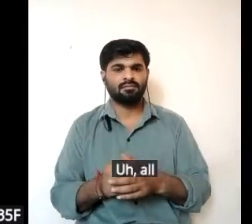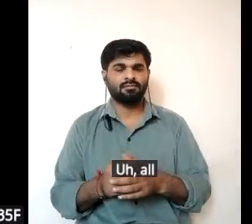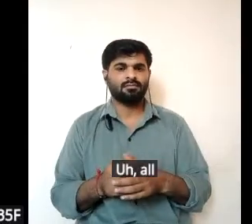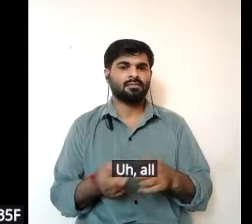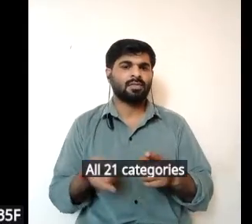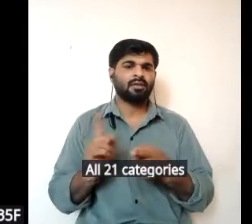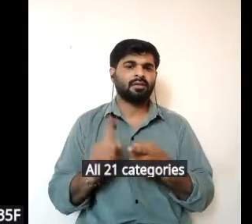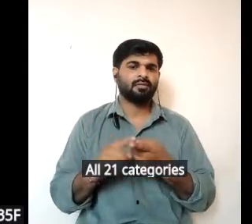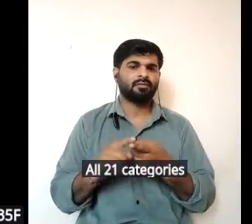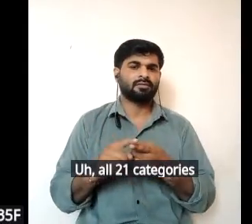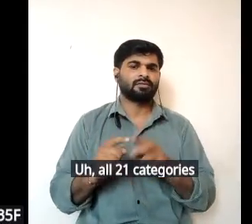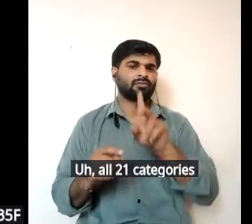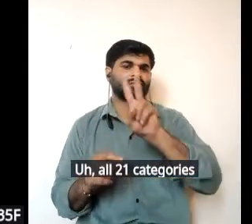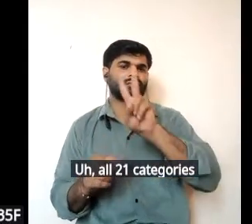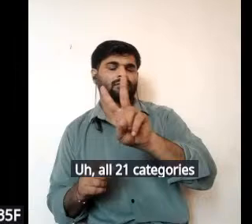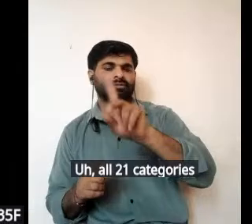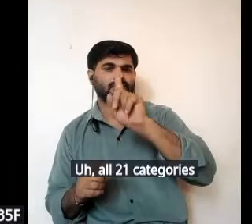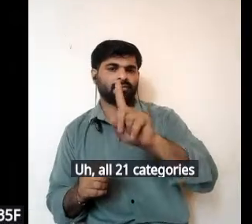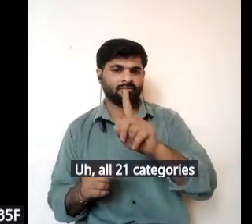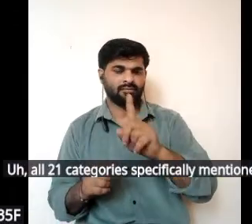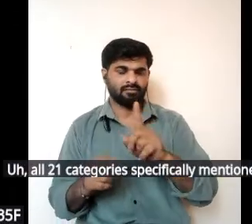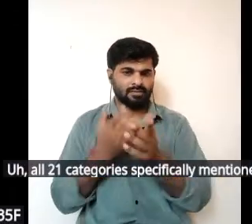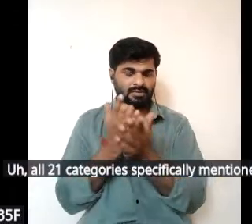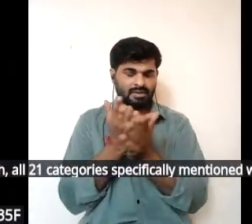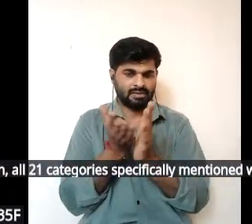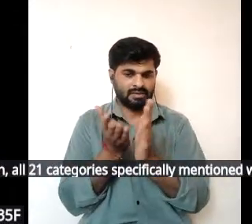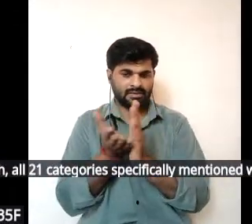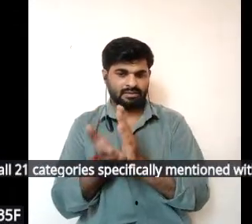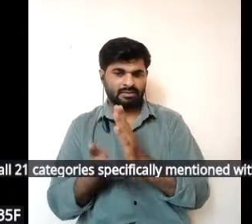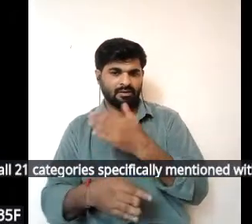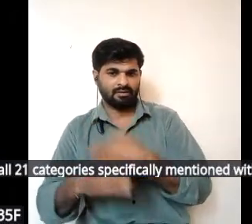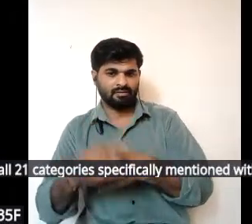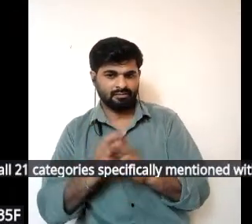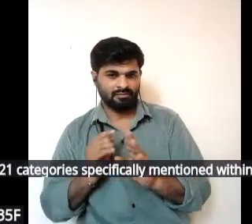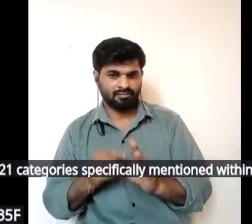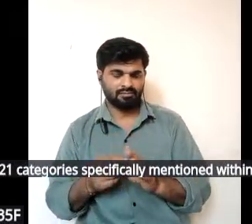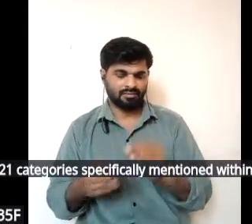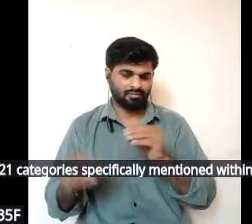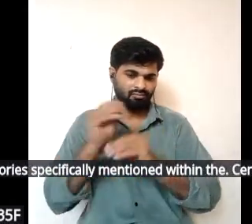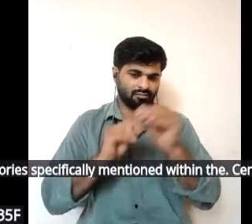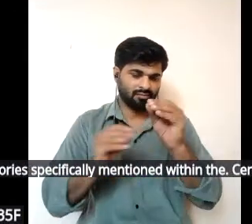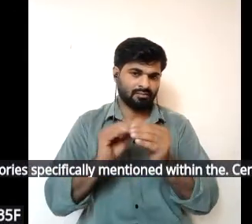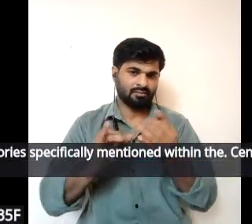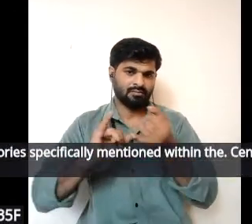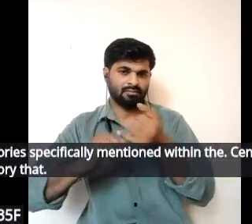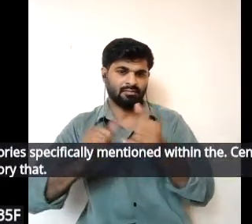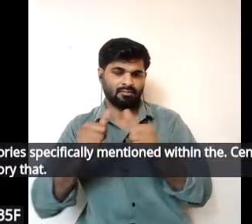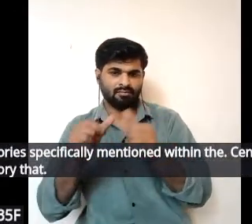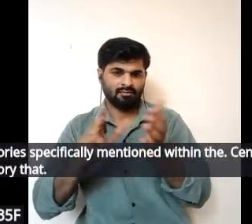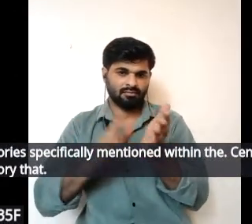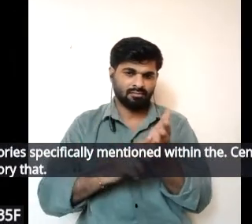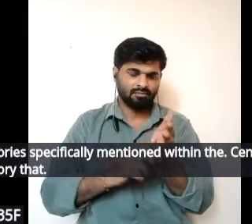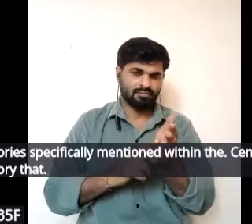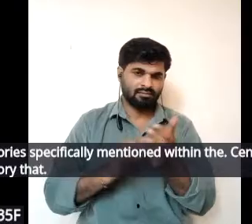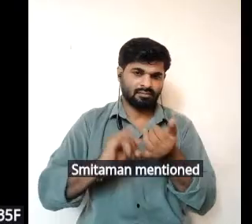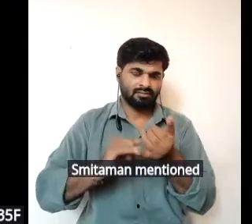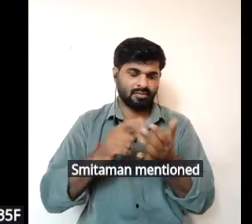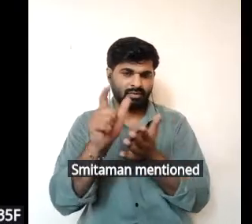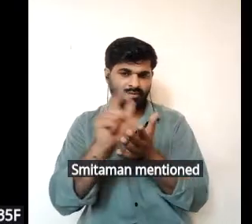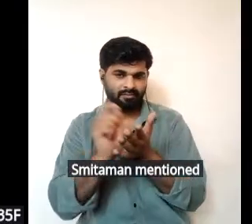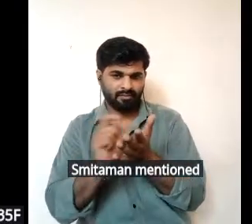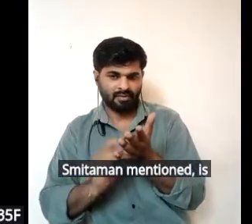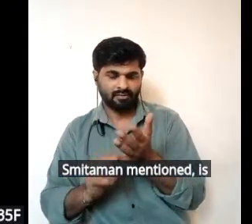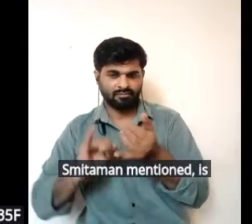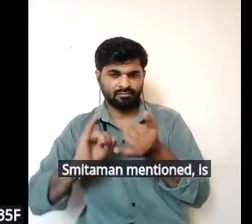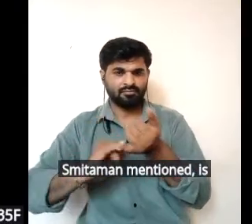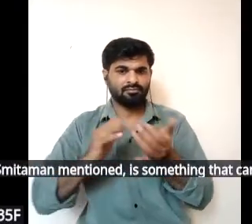categories specifically mentioned within the census form, and also the other category that Smita ma'am mentioned, is something that